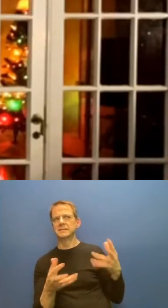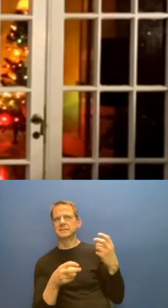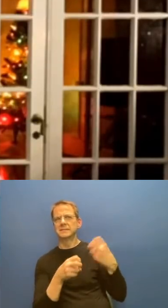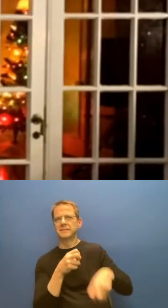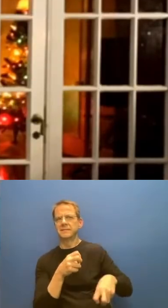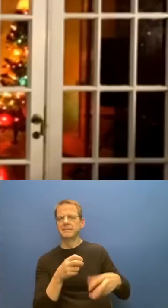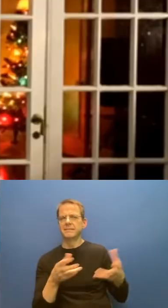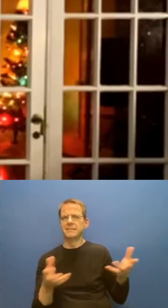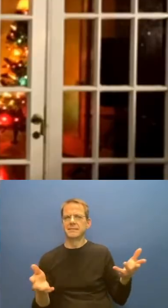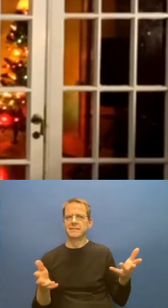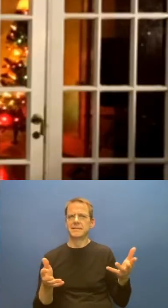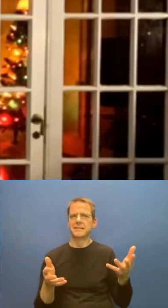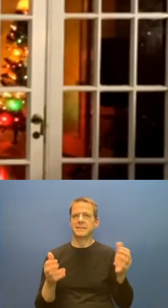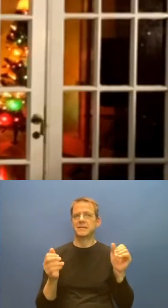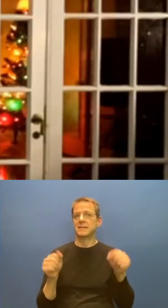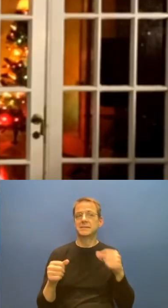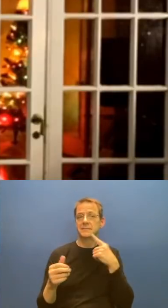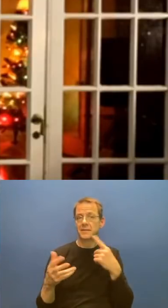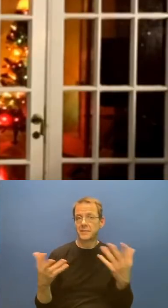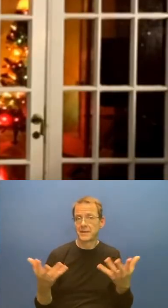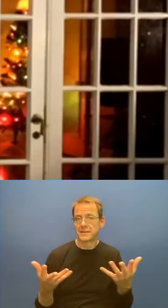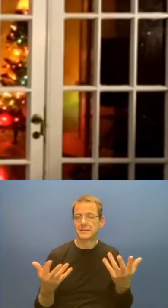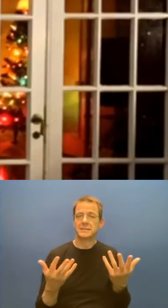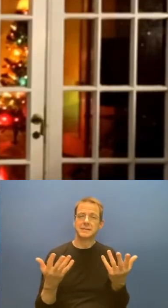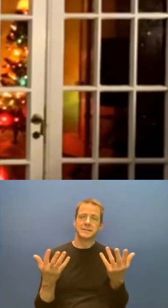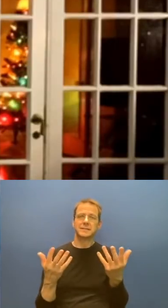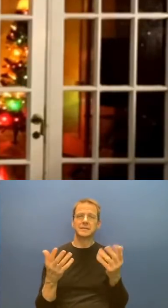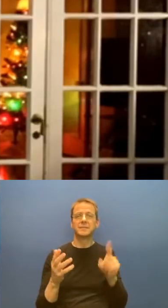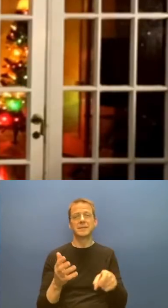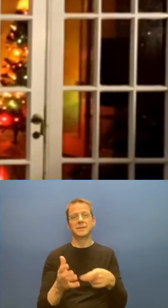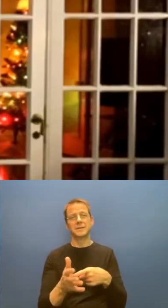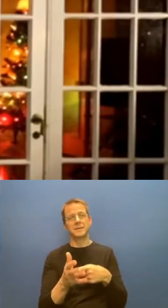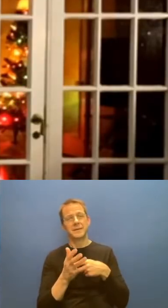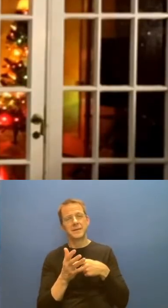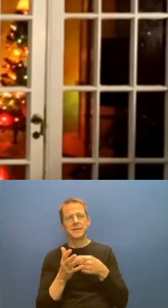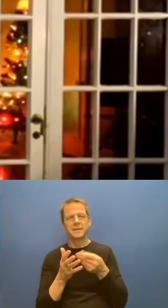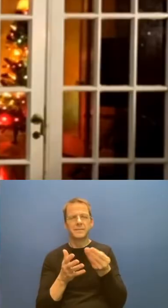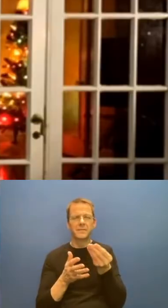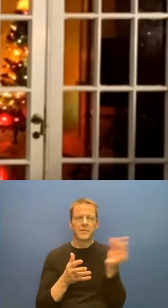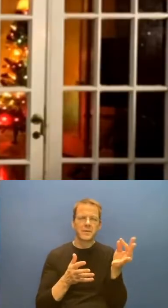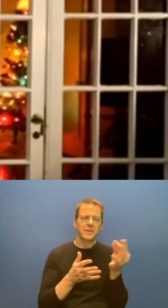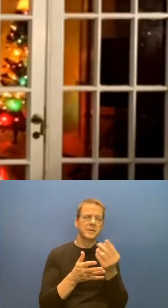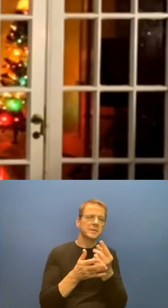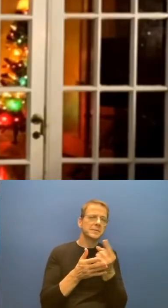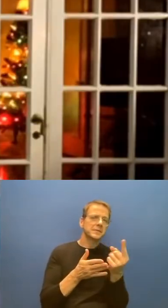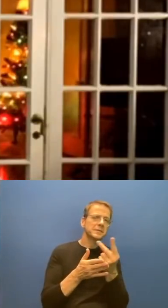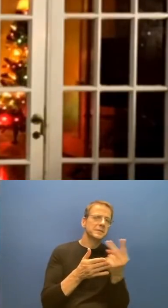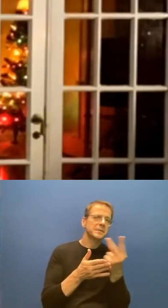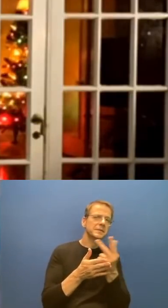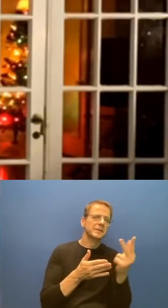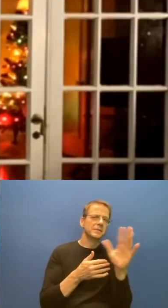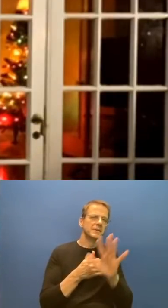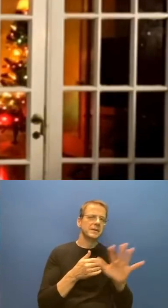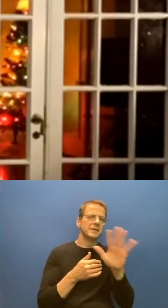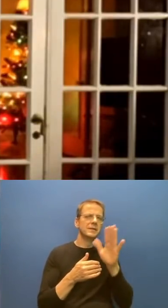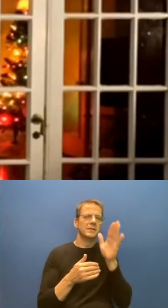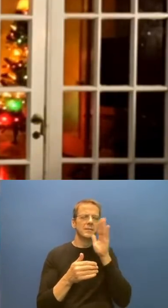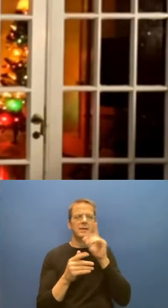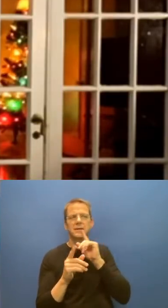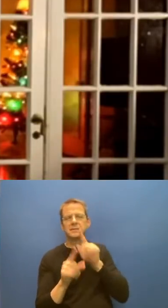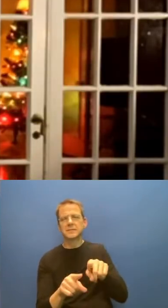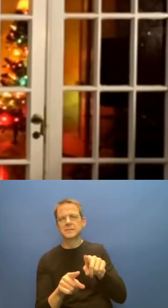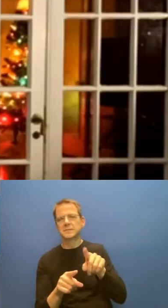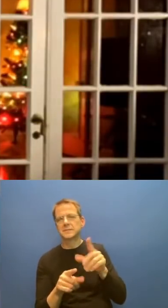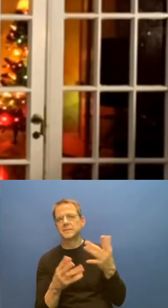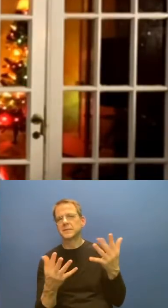to really address these questions. We are waiting for virus isolates. We certainly have to all get every